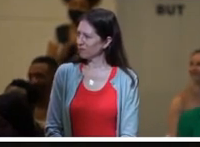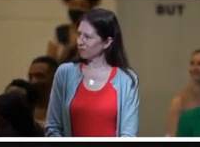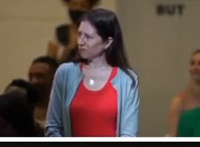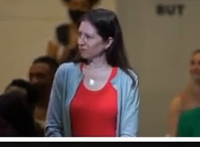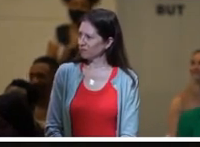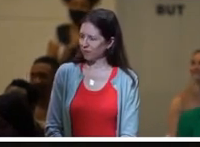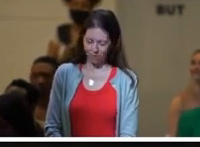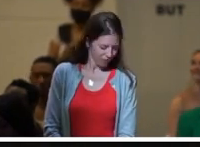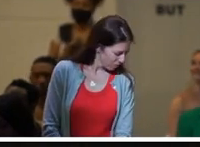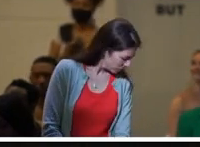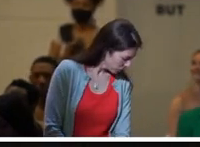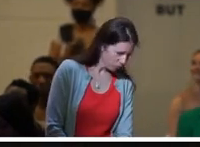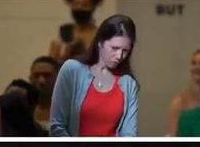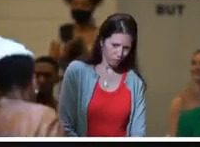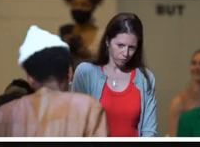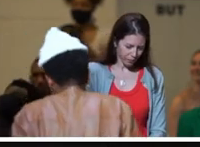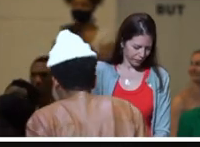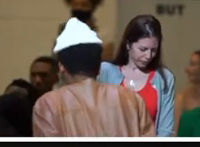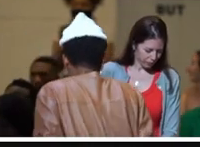True Face by Grace.